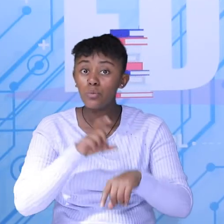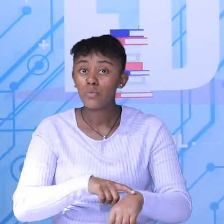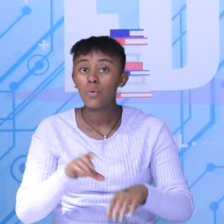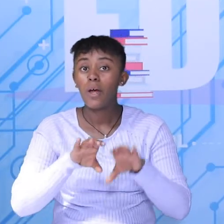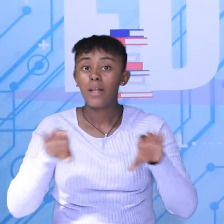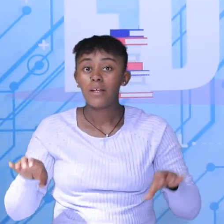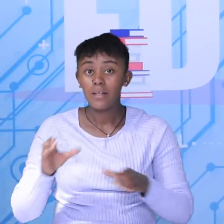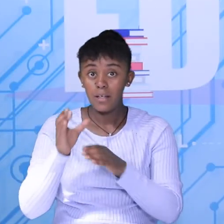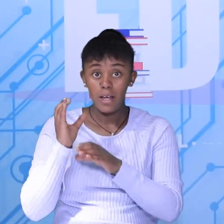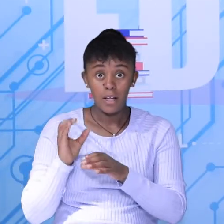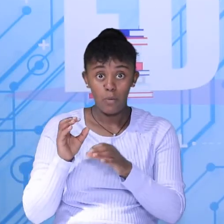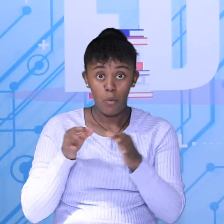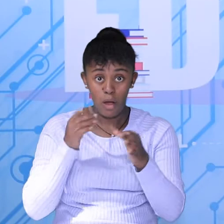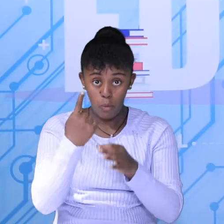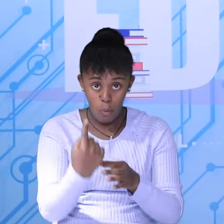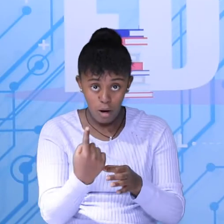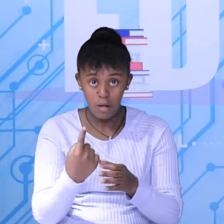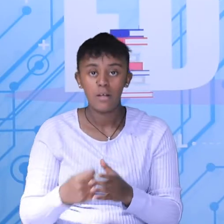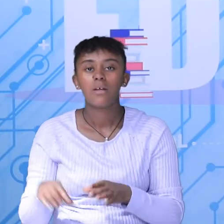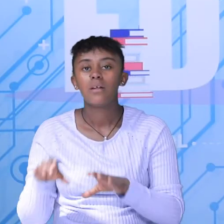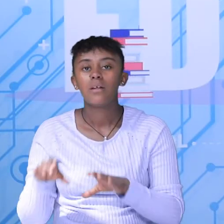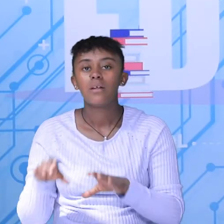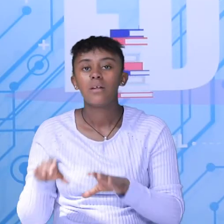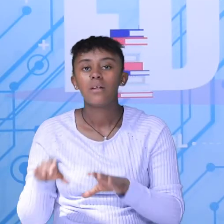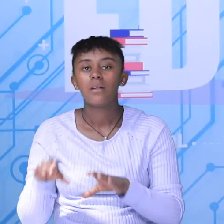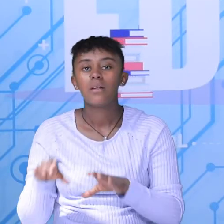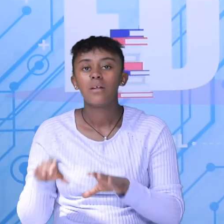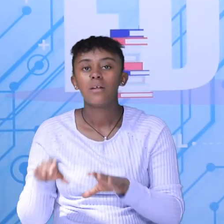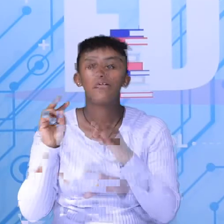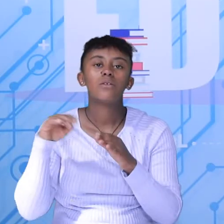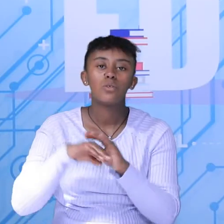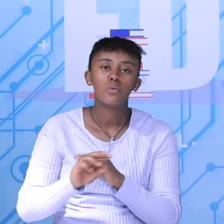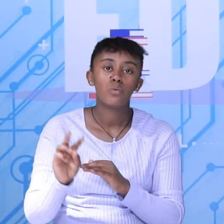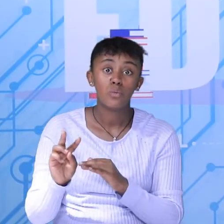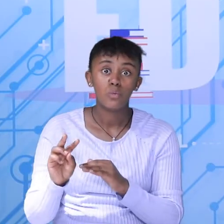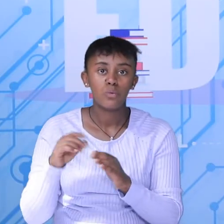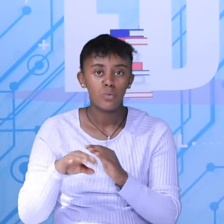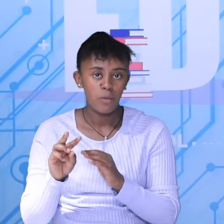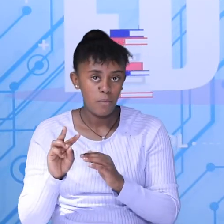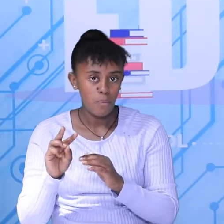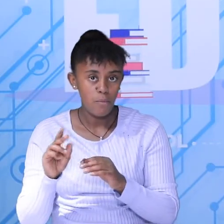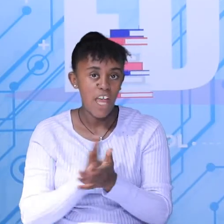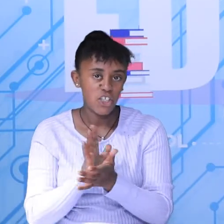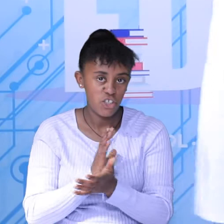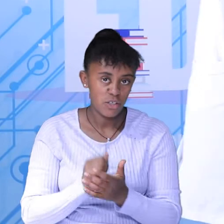carrying conductor 1 into the page, due to current carrying the page. Therefore, there is a strong